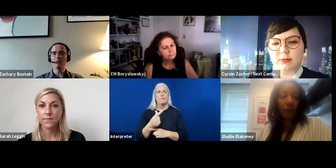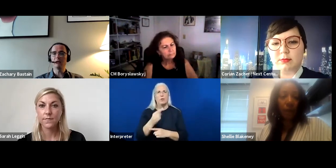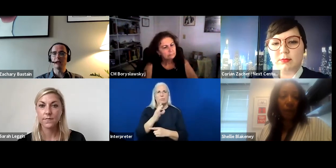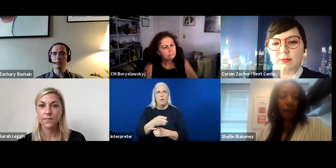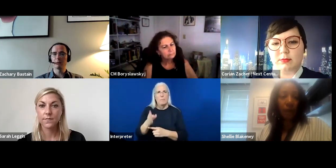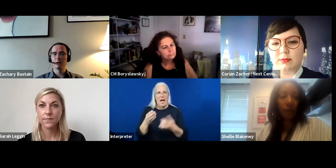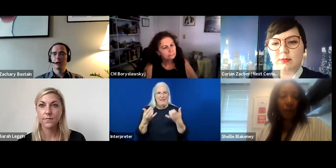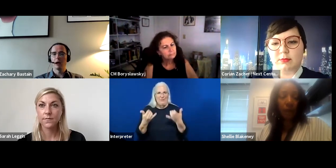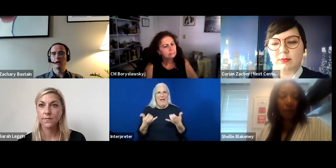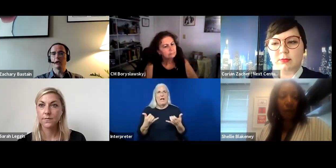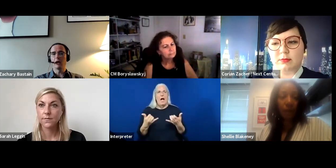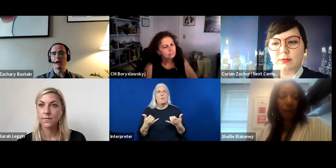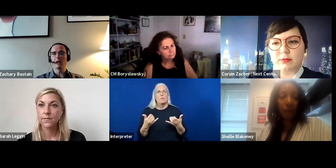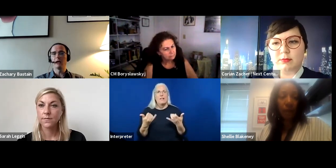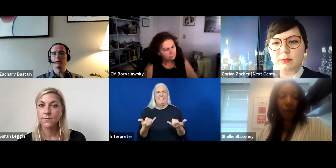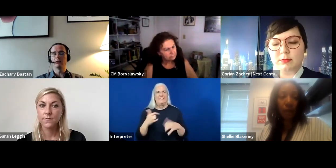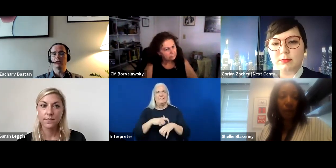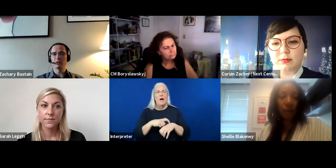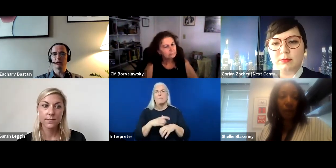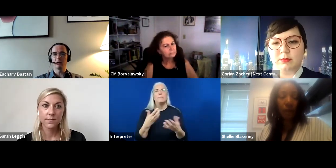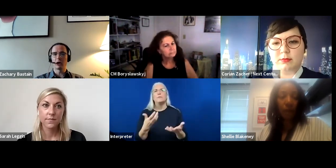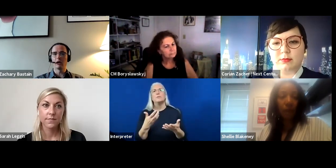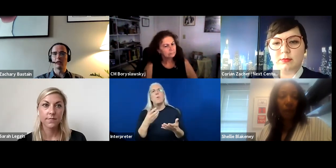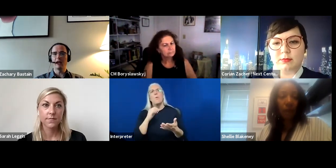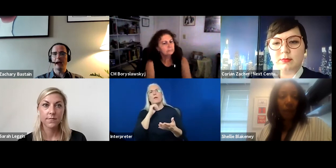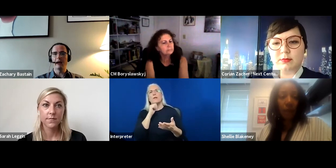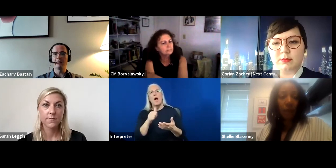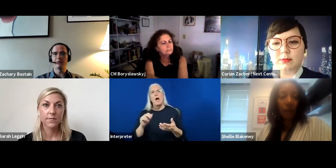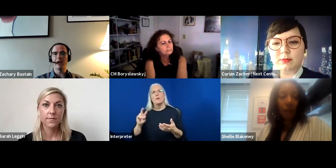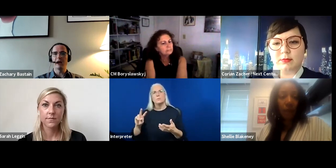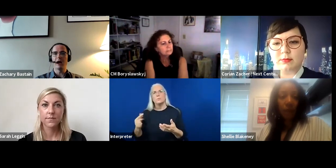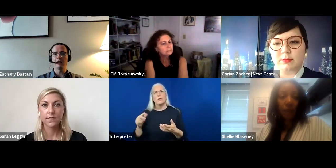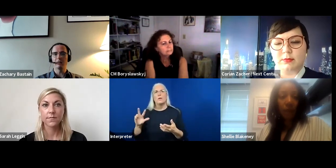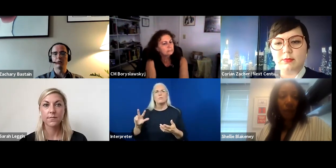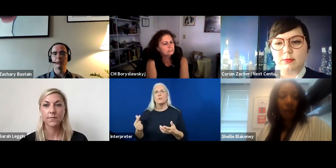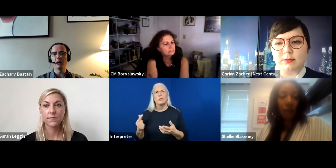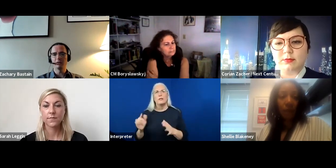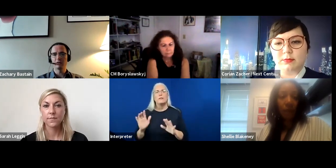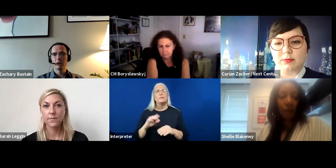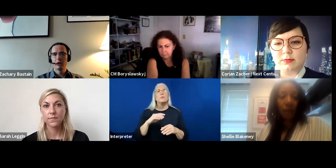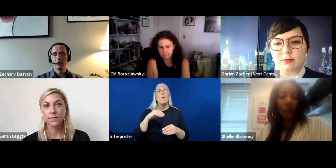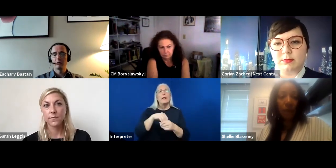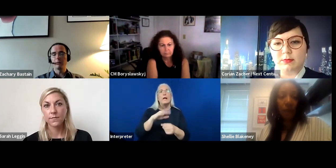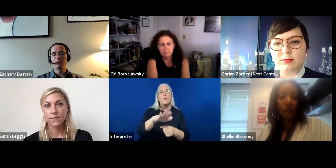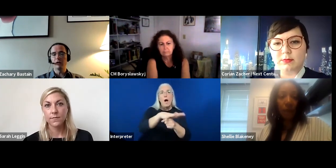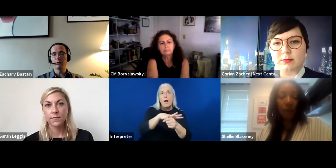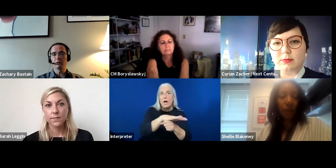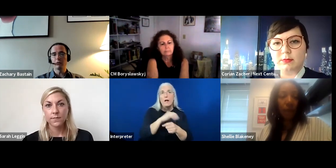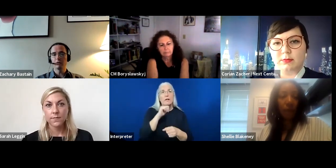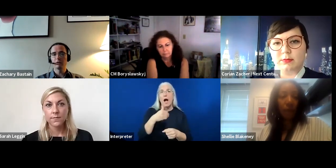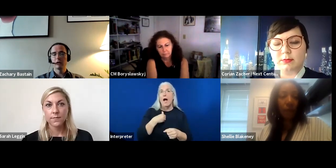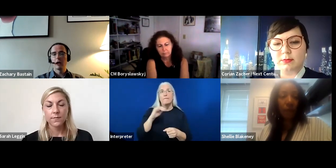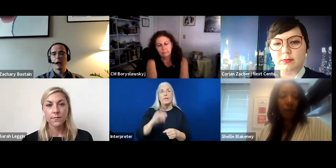So even if your area doesn't currently have that high level robust 5G